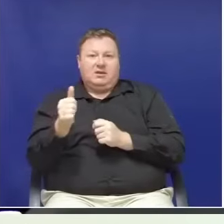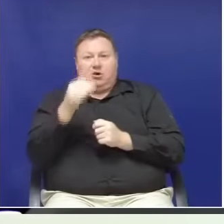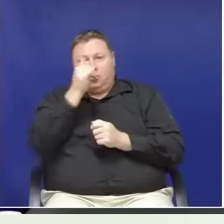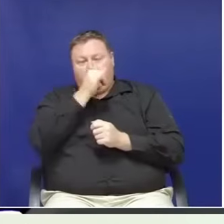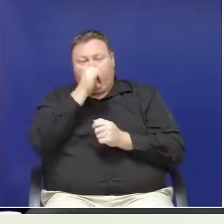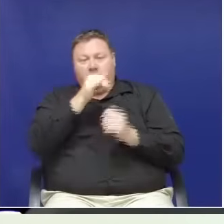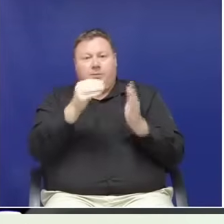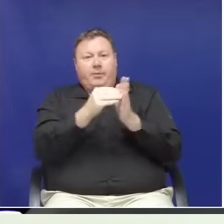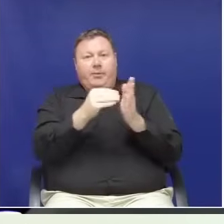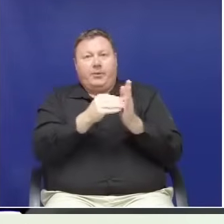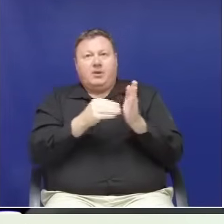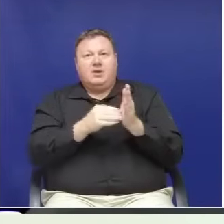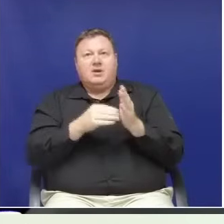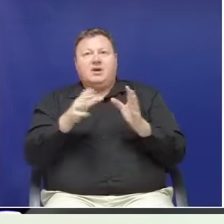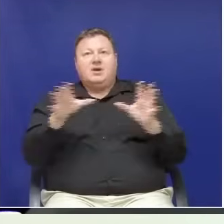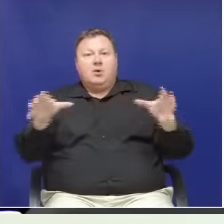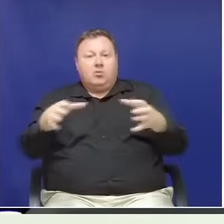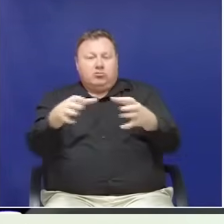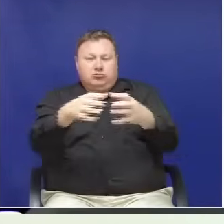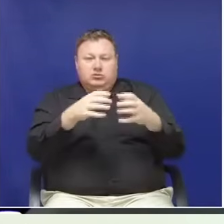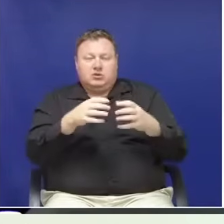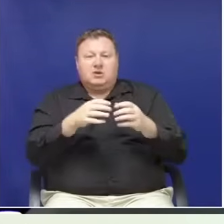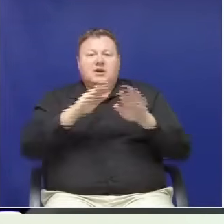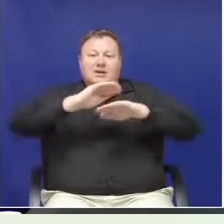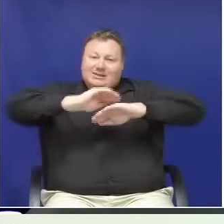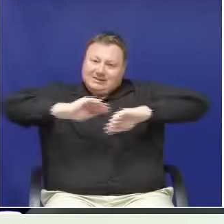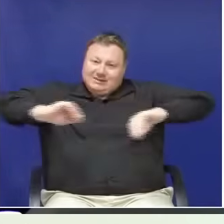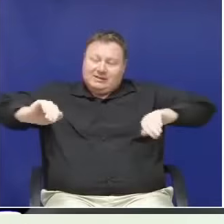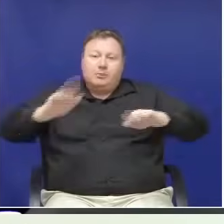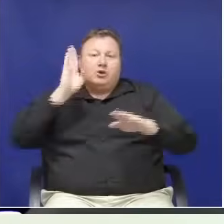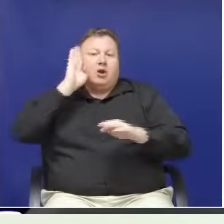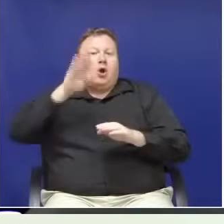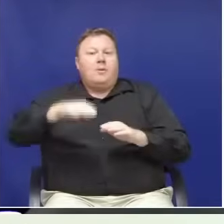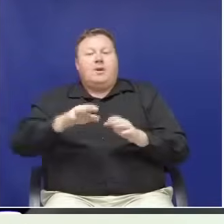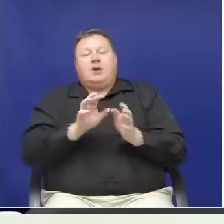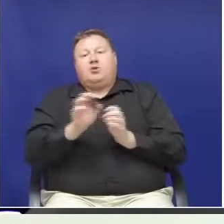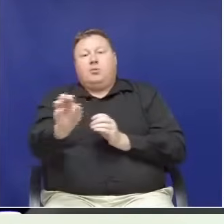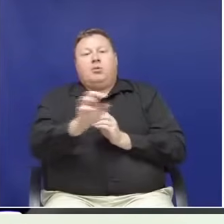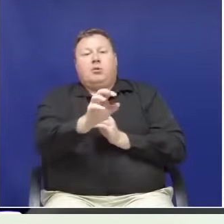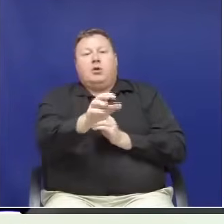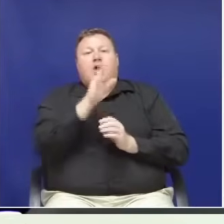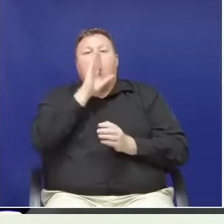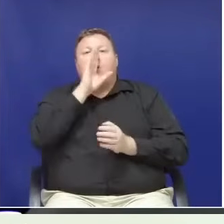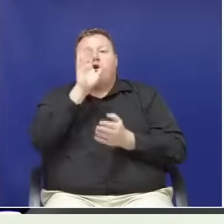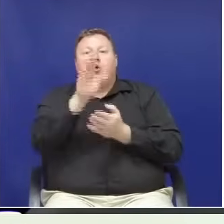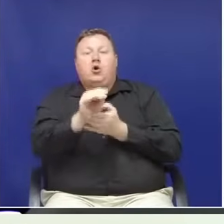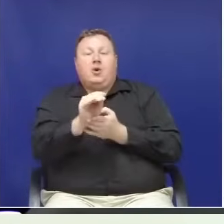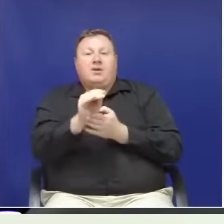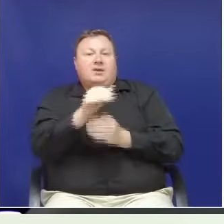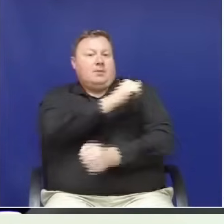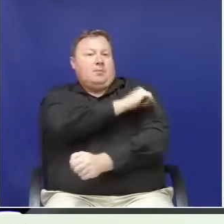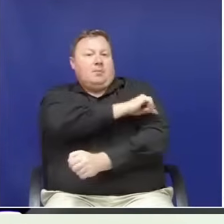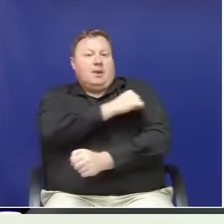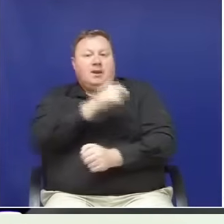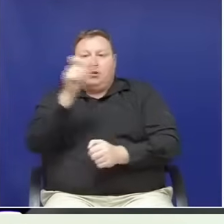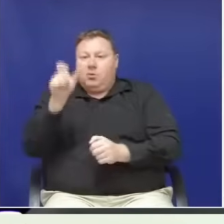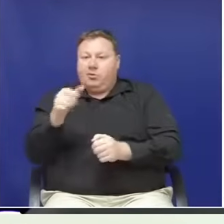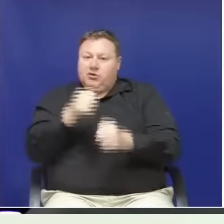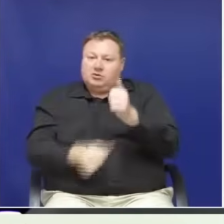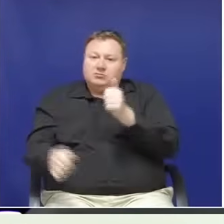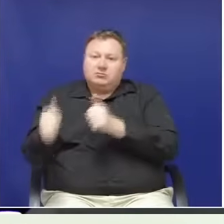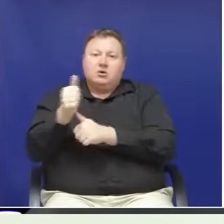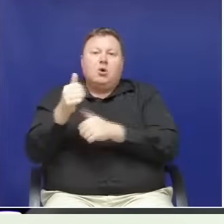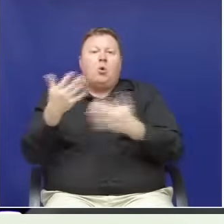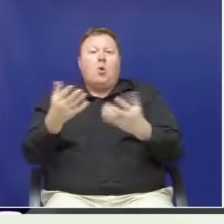detained in a communal cell are accommodated separately on the request of the medical officer or